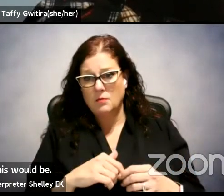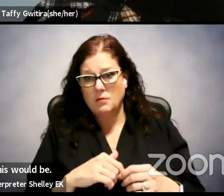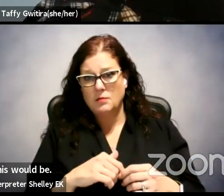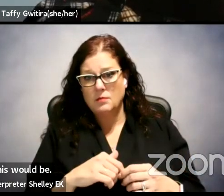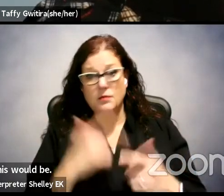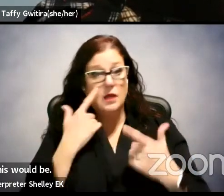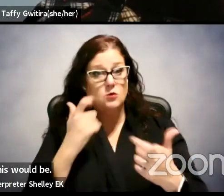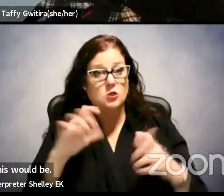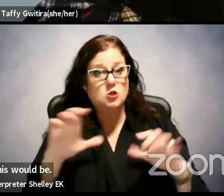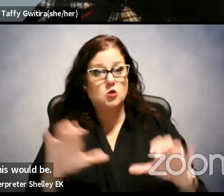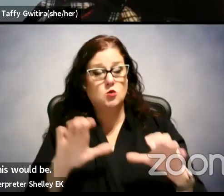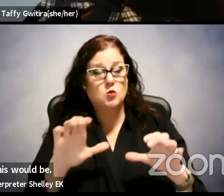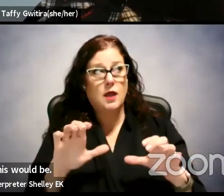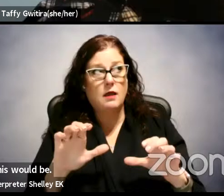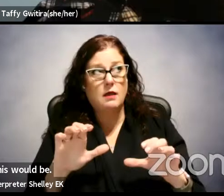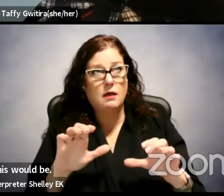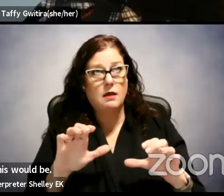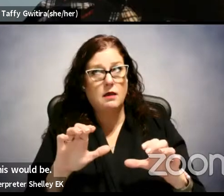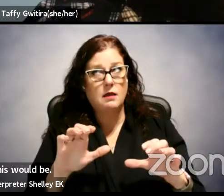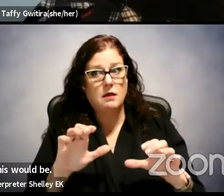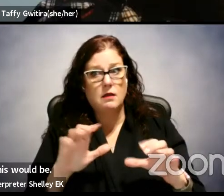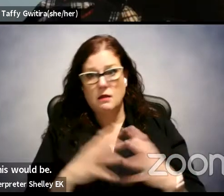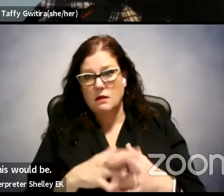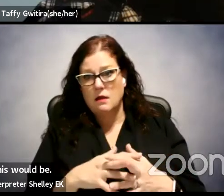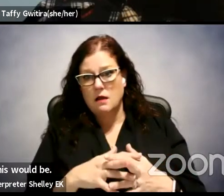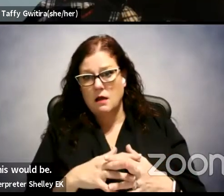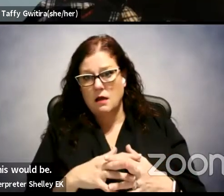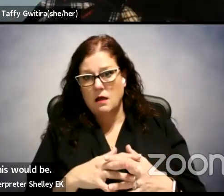interesting to do a